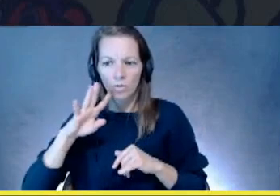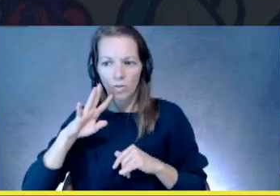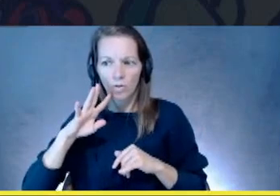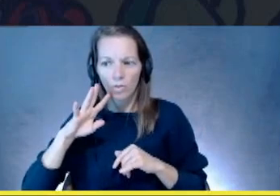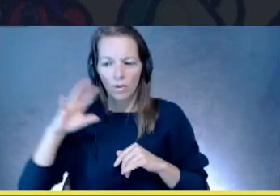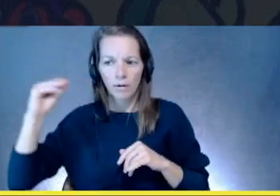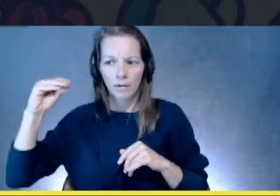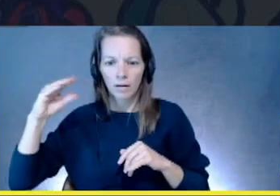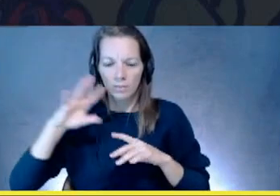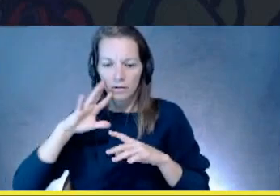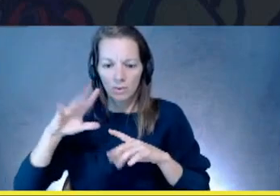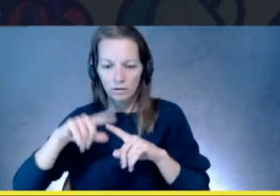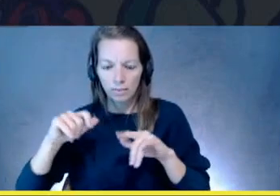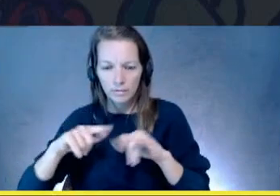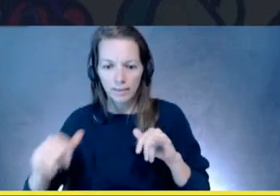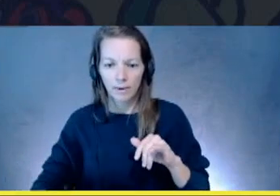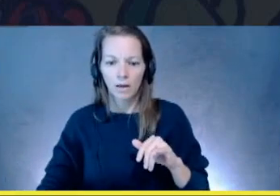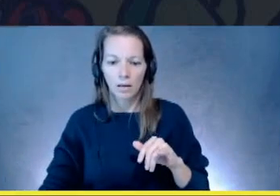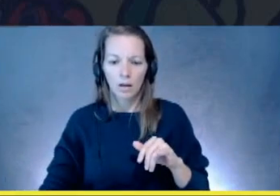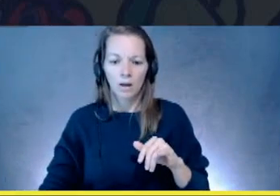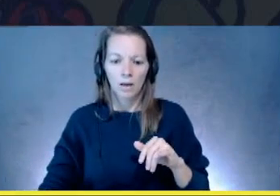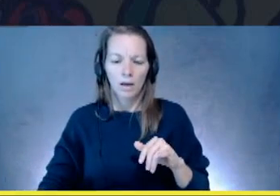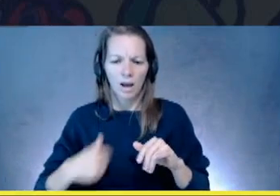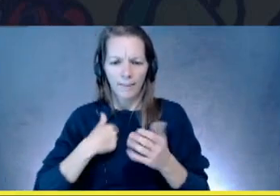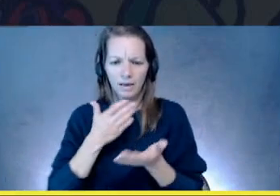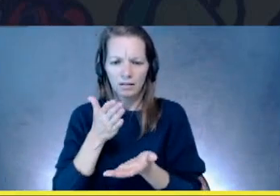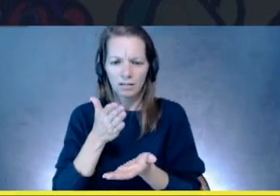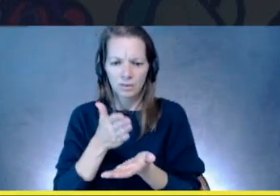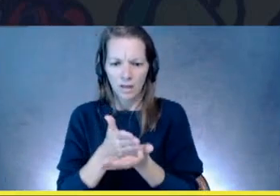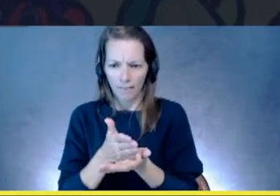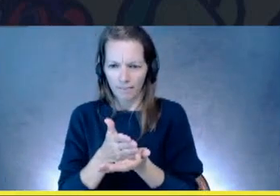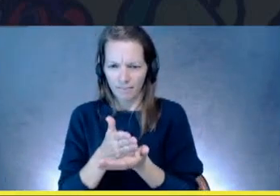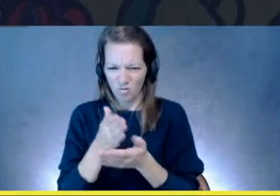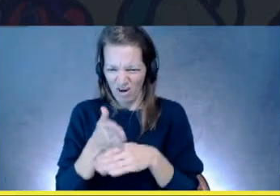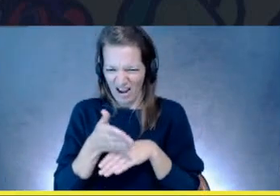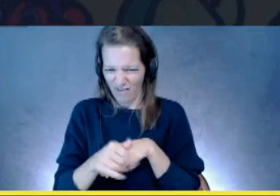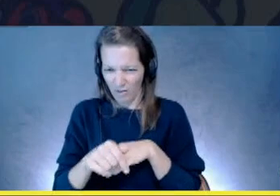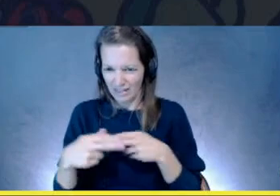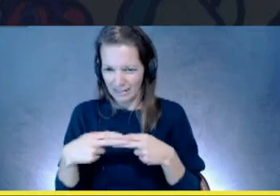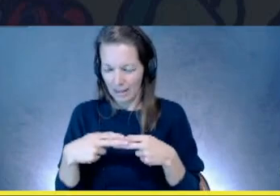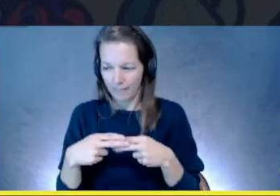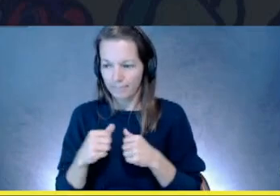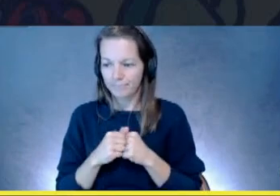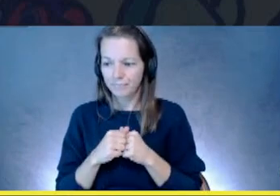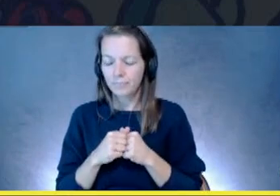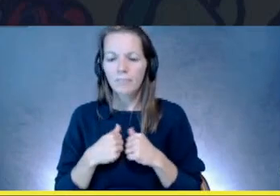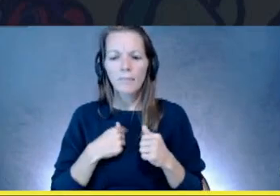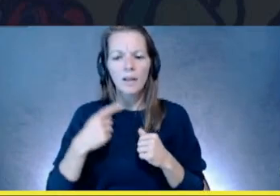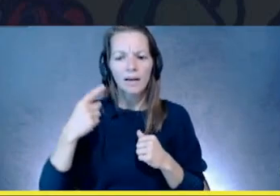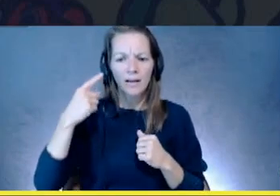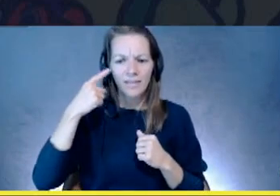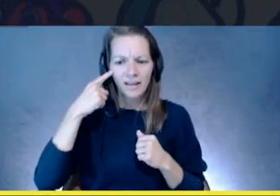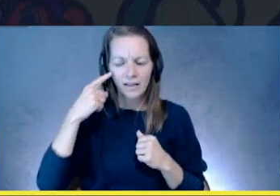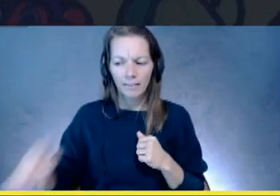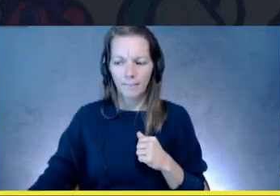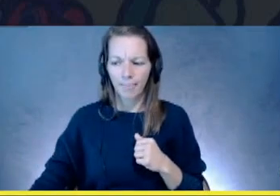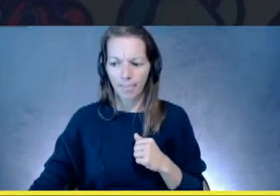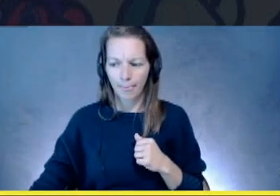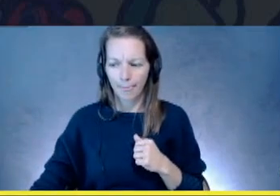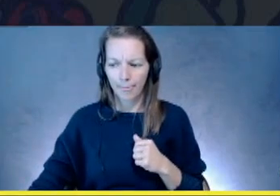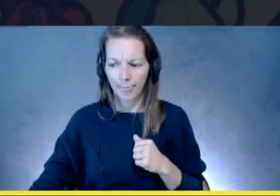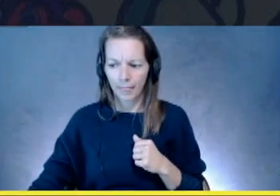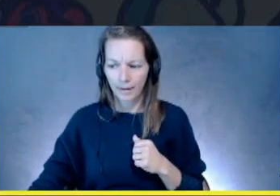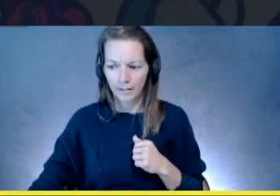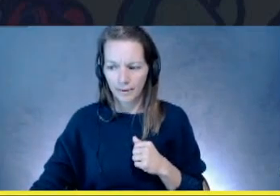implications? And I will stop right after this slide. I think there are some key lessons for the community